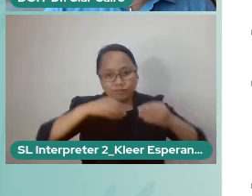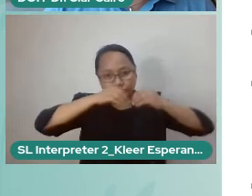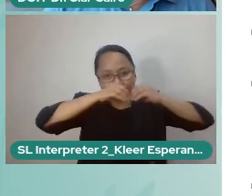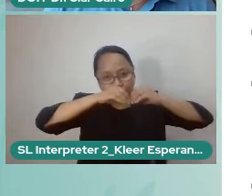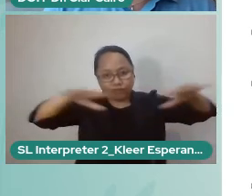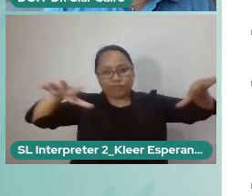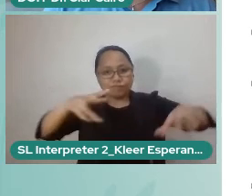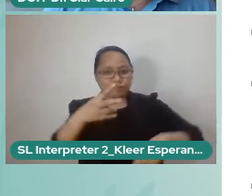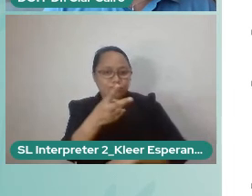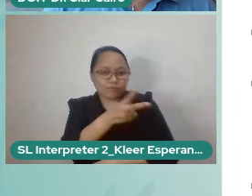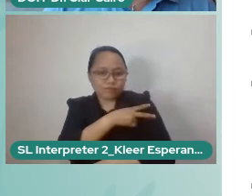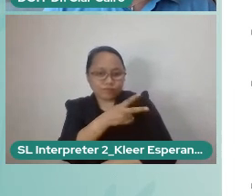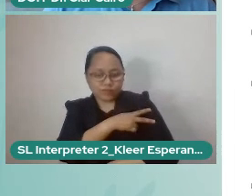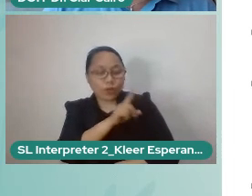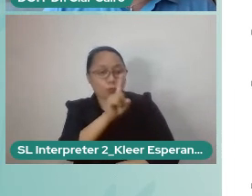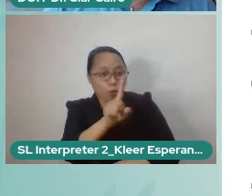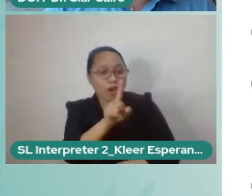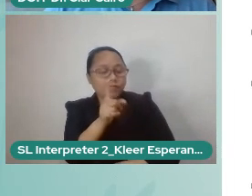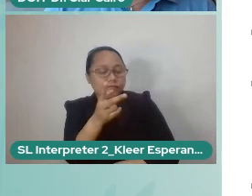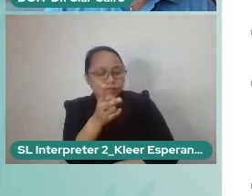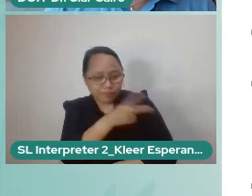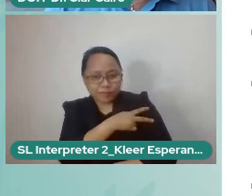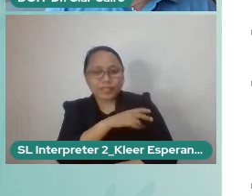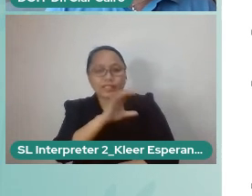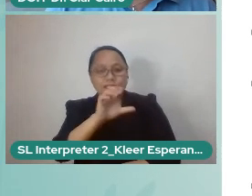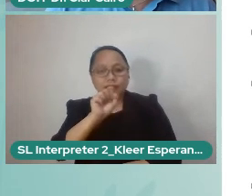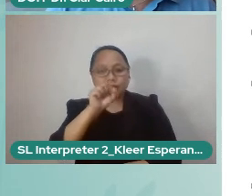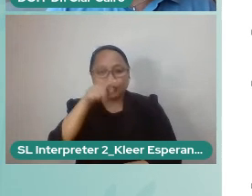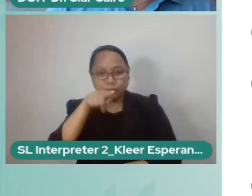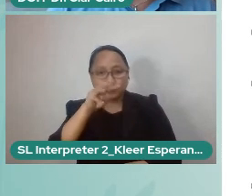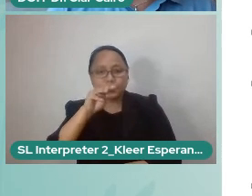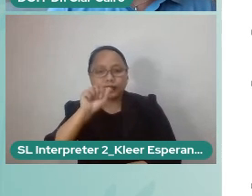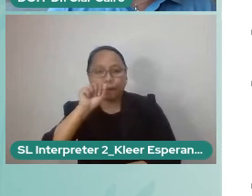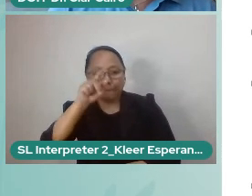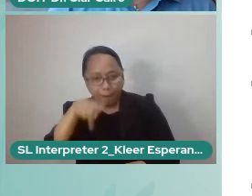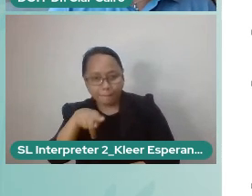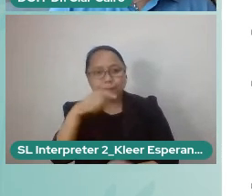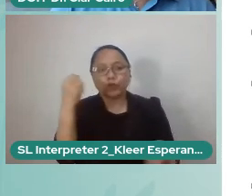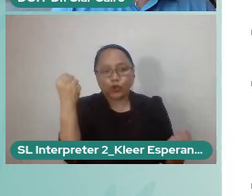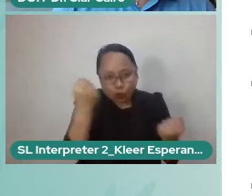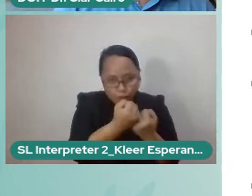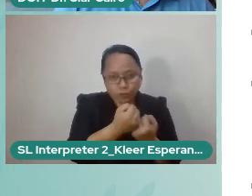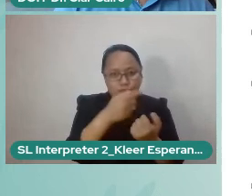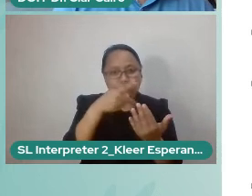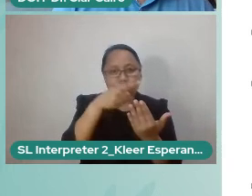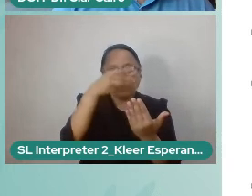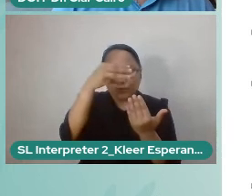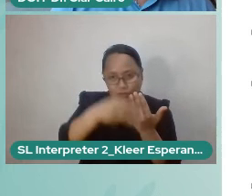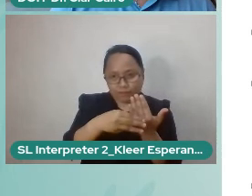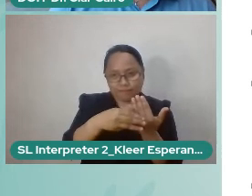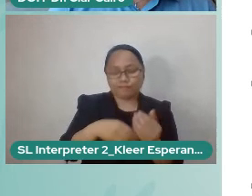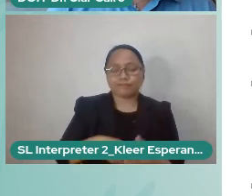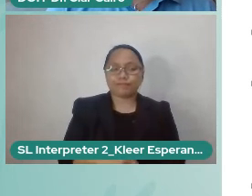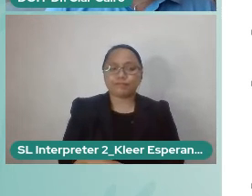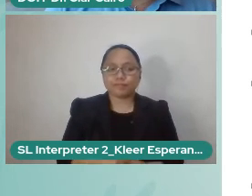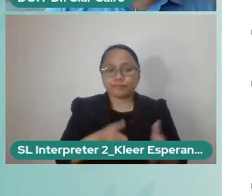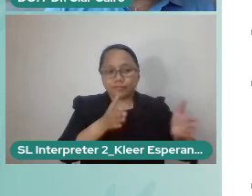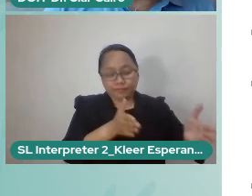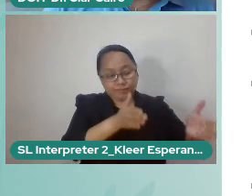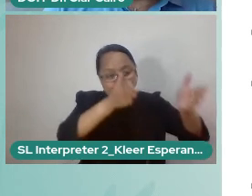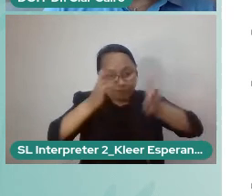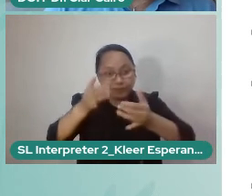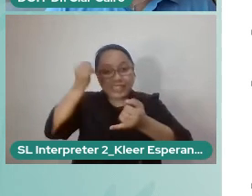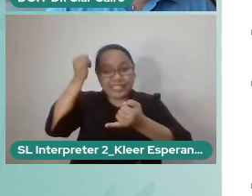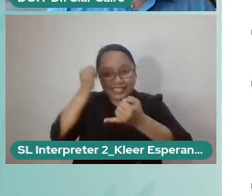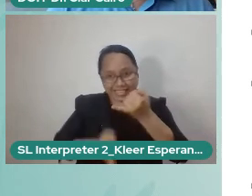and the CSP map, or the Cancer and Supportive Palliative Medicines Access Program. And lastly, for the